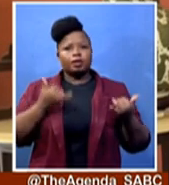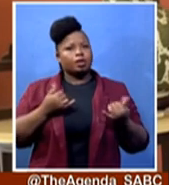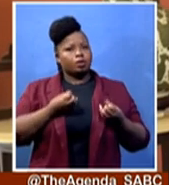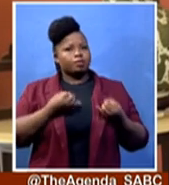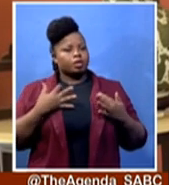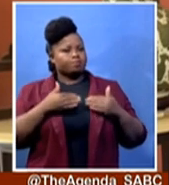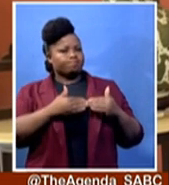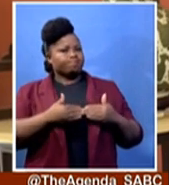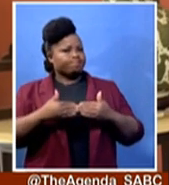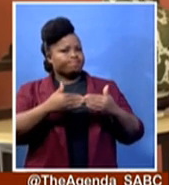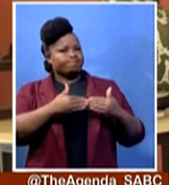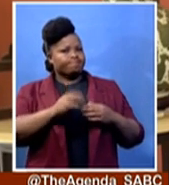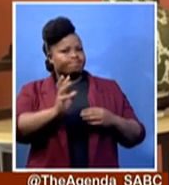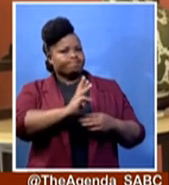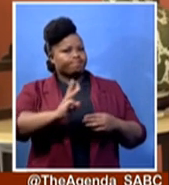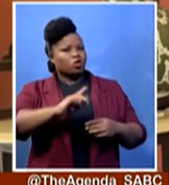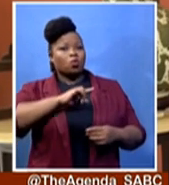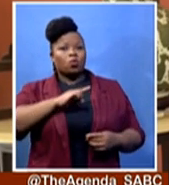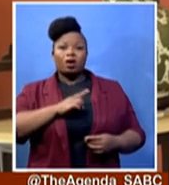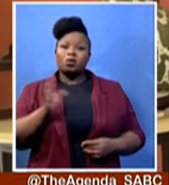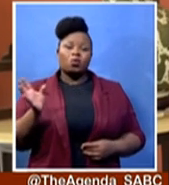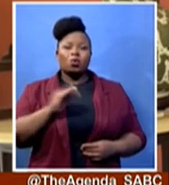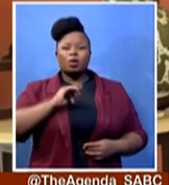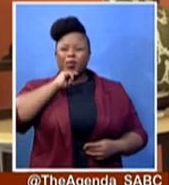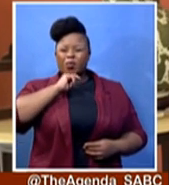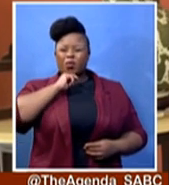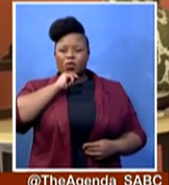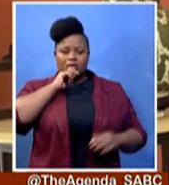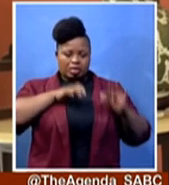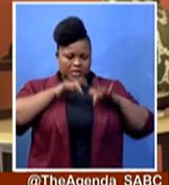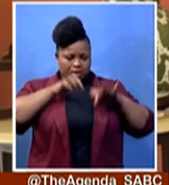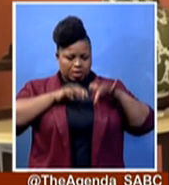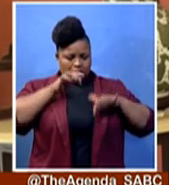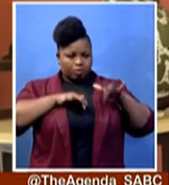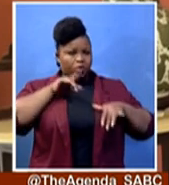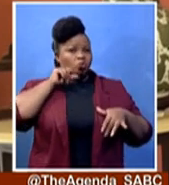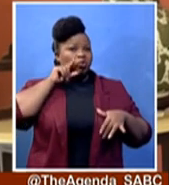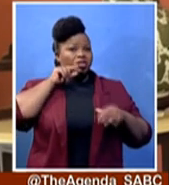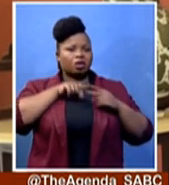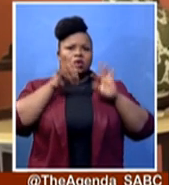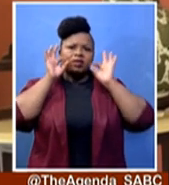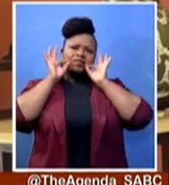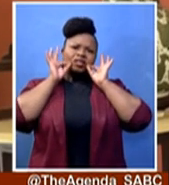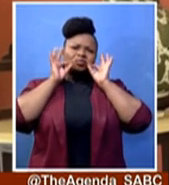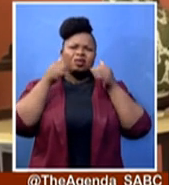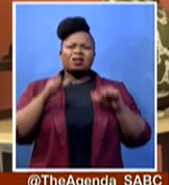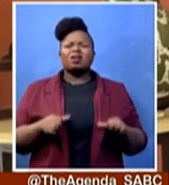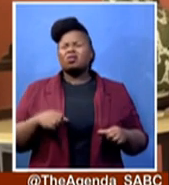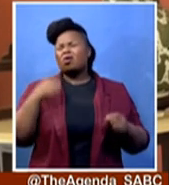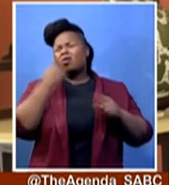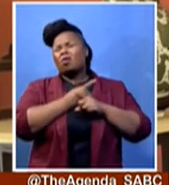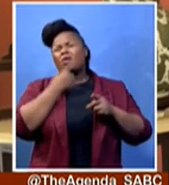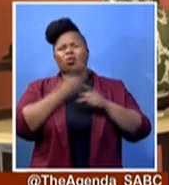every single morning when I log into, my Twitter or Facebook account, it's an unending feed of people I know who are sending